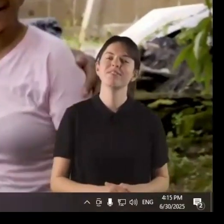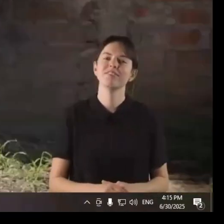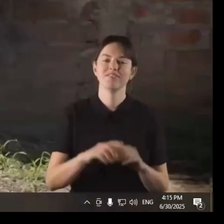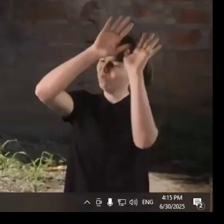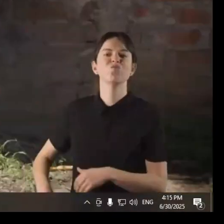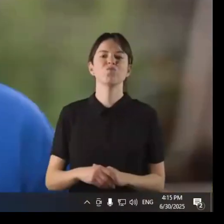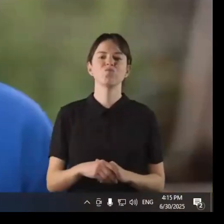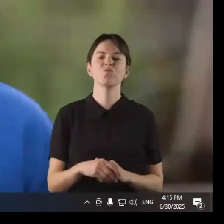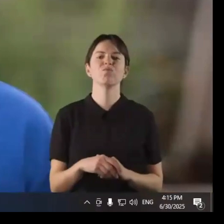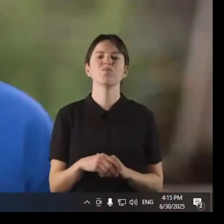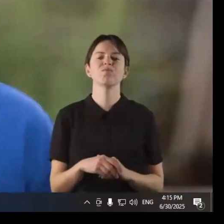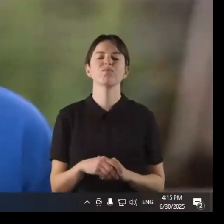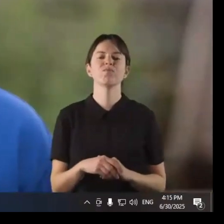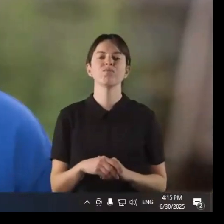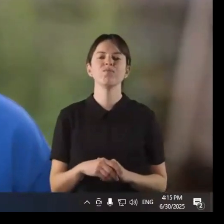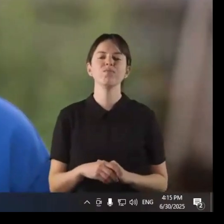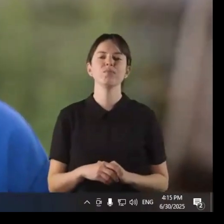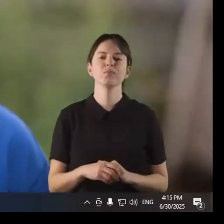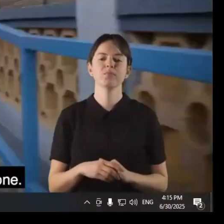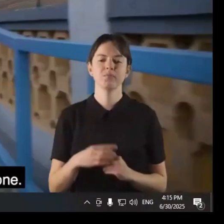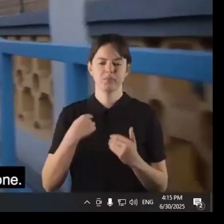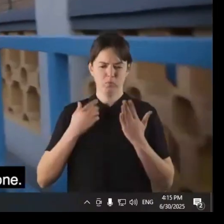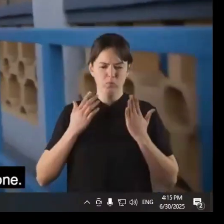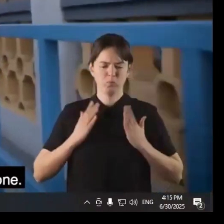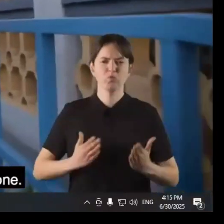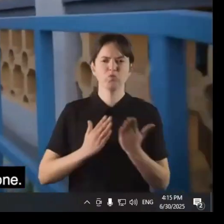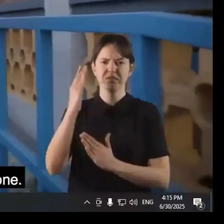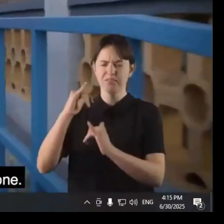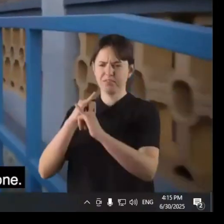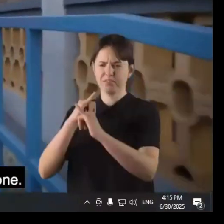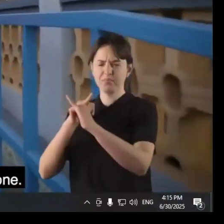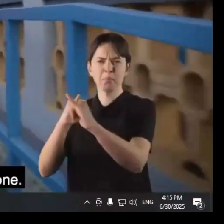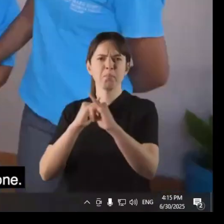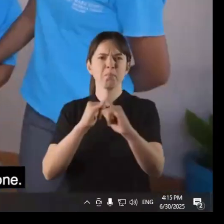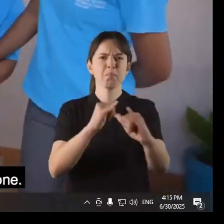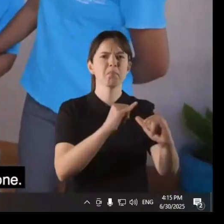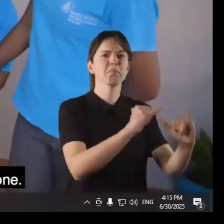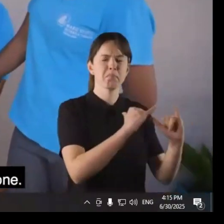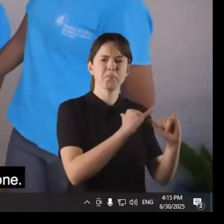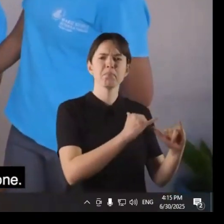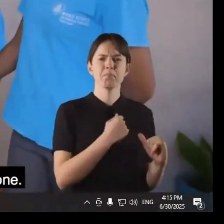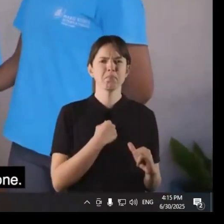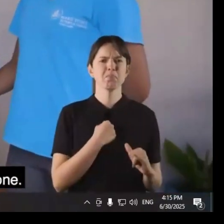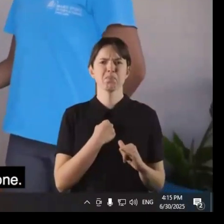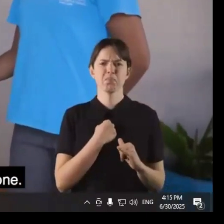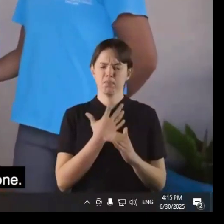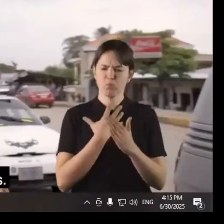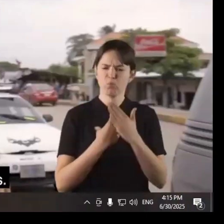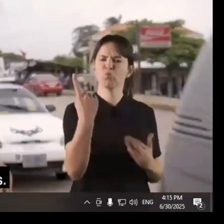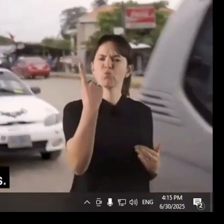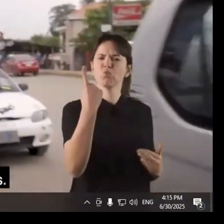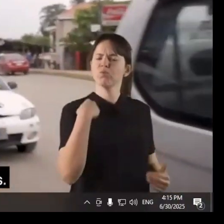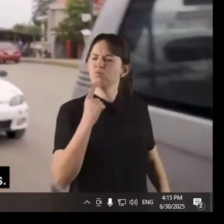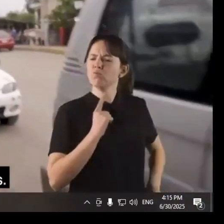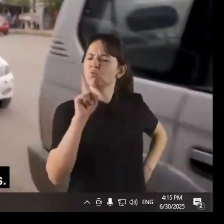end this cycle of poverty and disability. I have human rights the same as everyone. I have the right